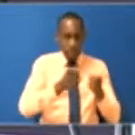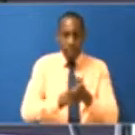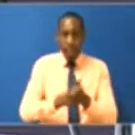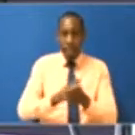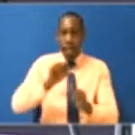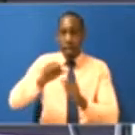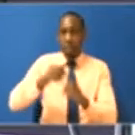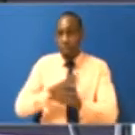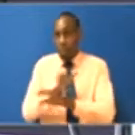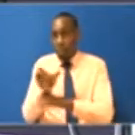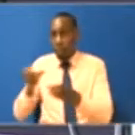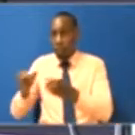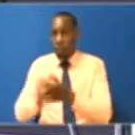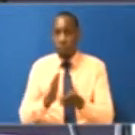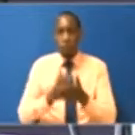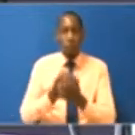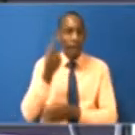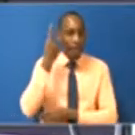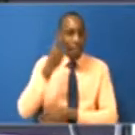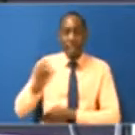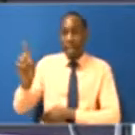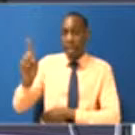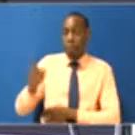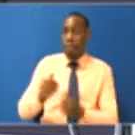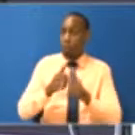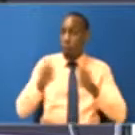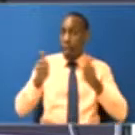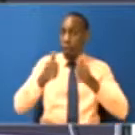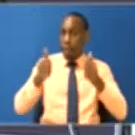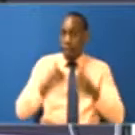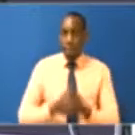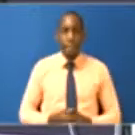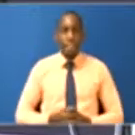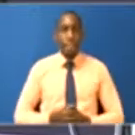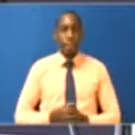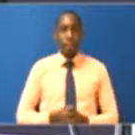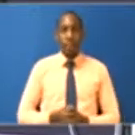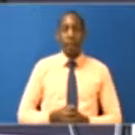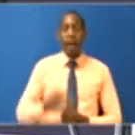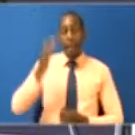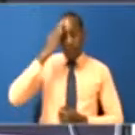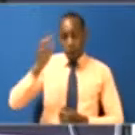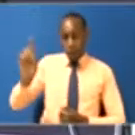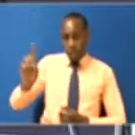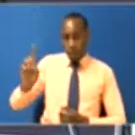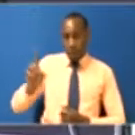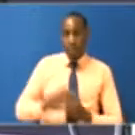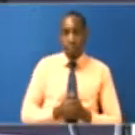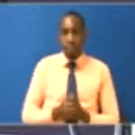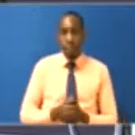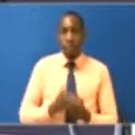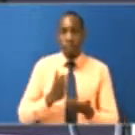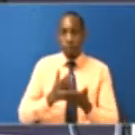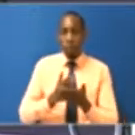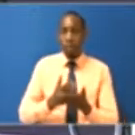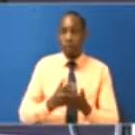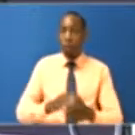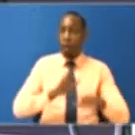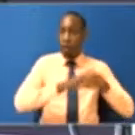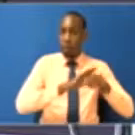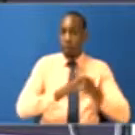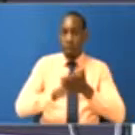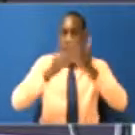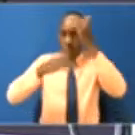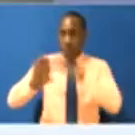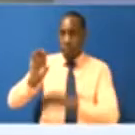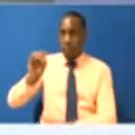idea i like his grasp of nairobi he knows nairobi and he loves the facts that for me was extremely nice professor